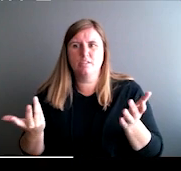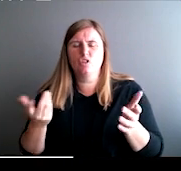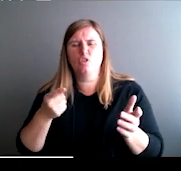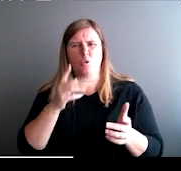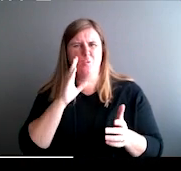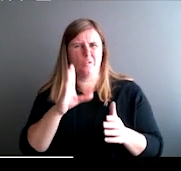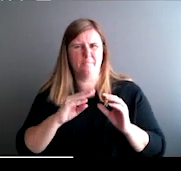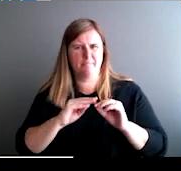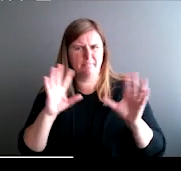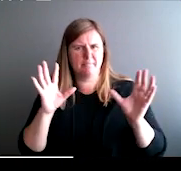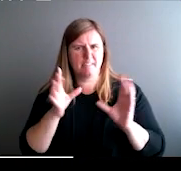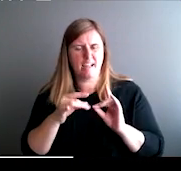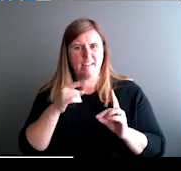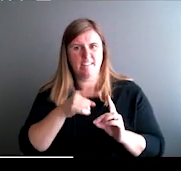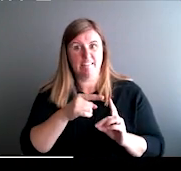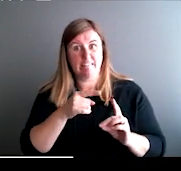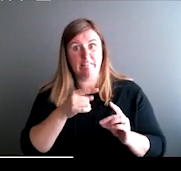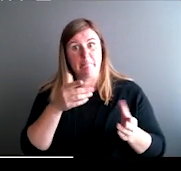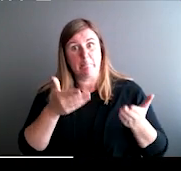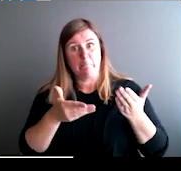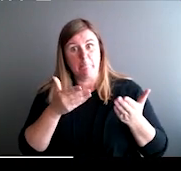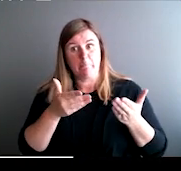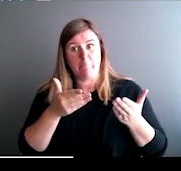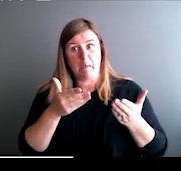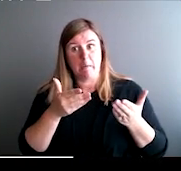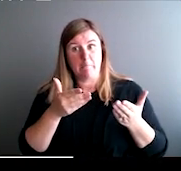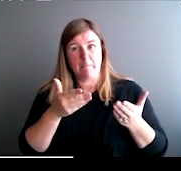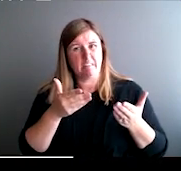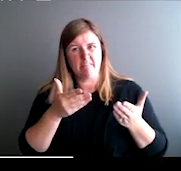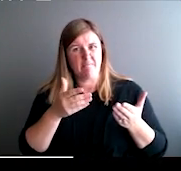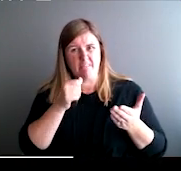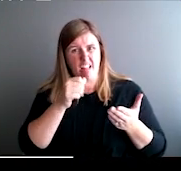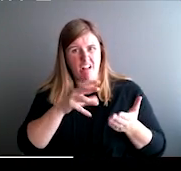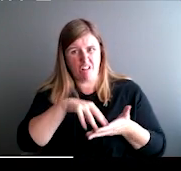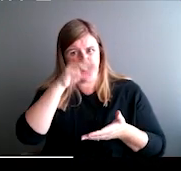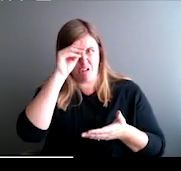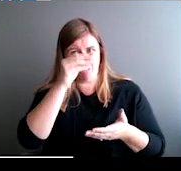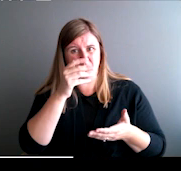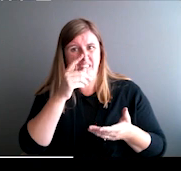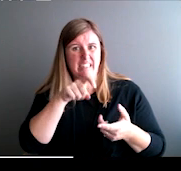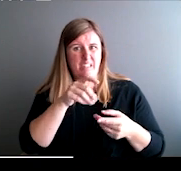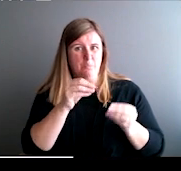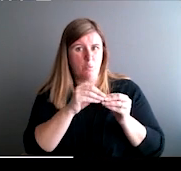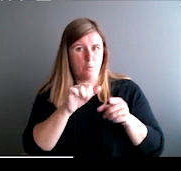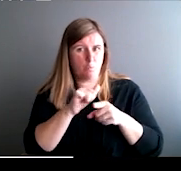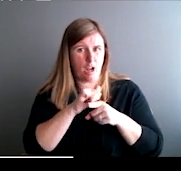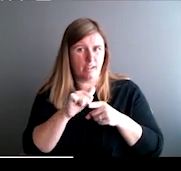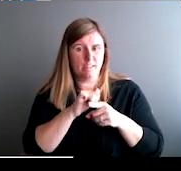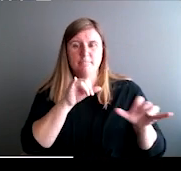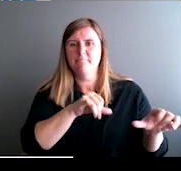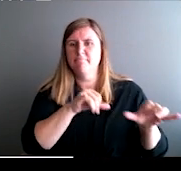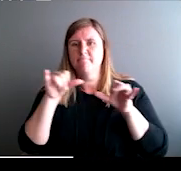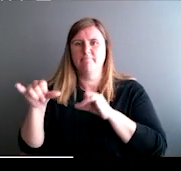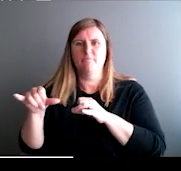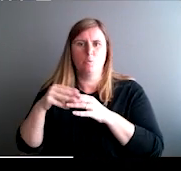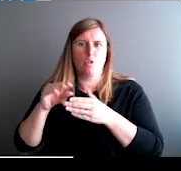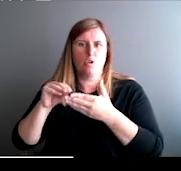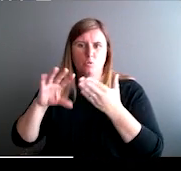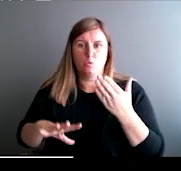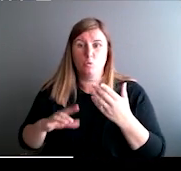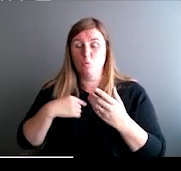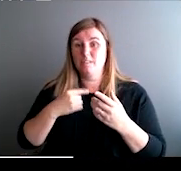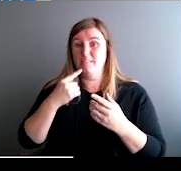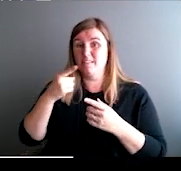would say that he perhaps hasn't learned to ride his bike so well. He needs some more practice. It's no different with our students. If we